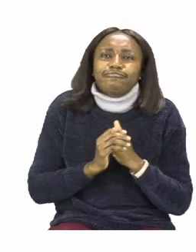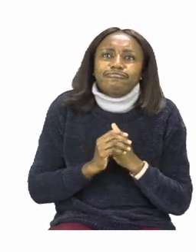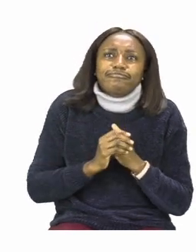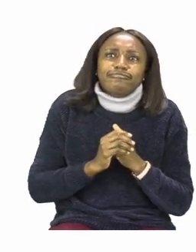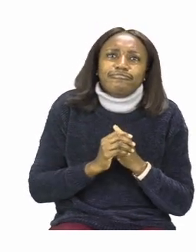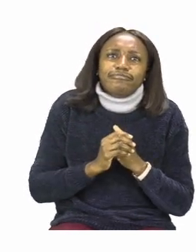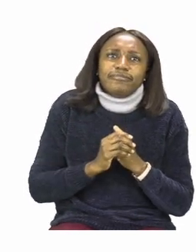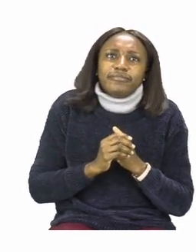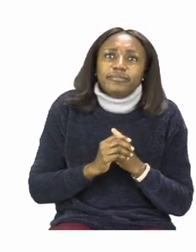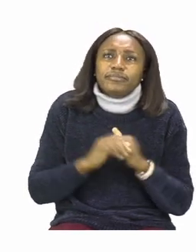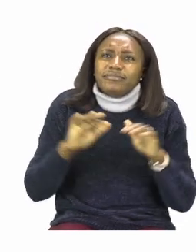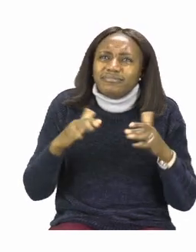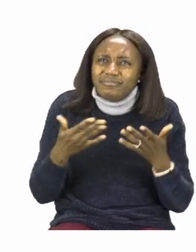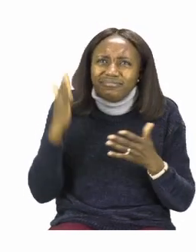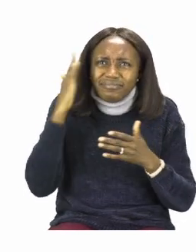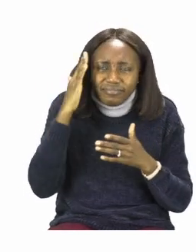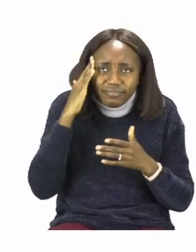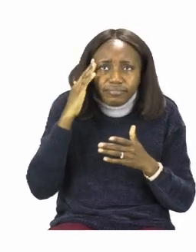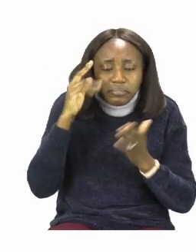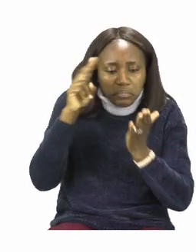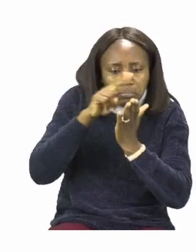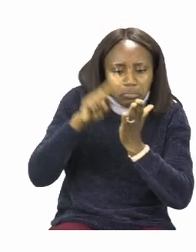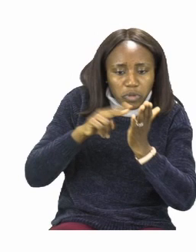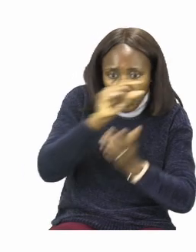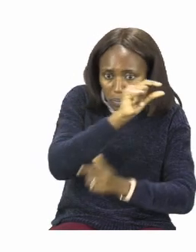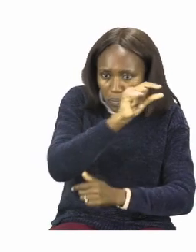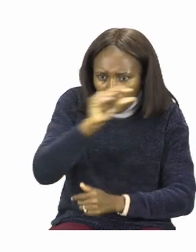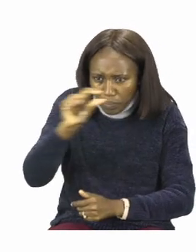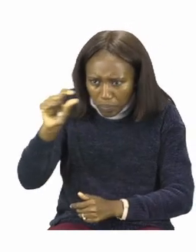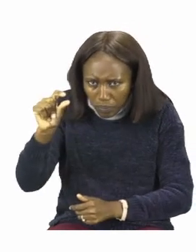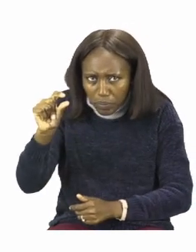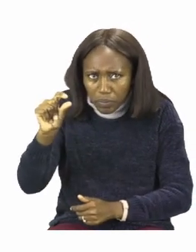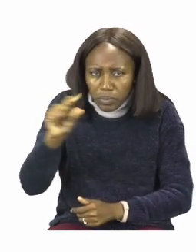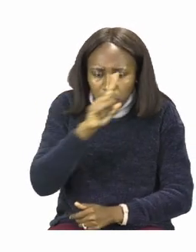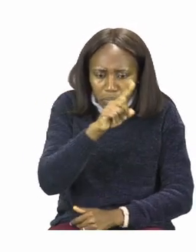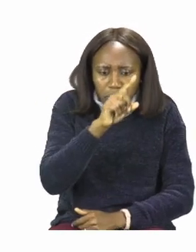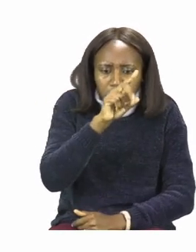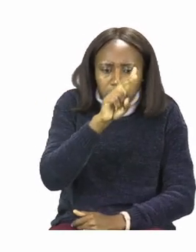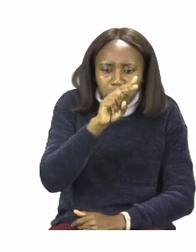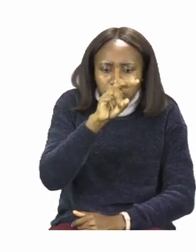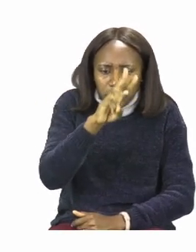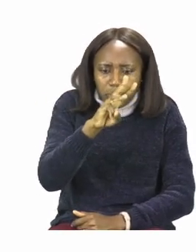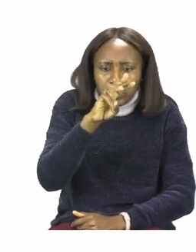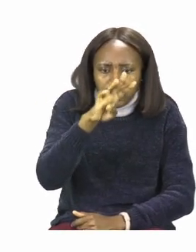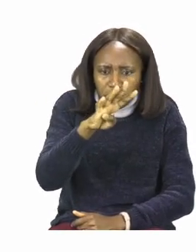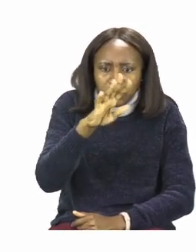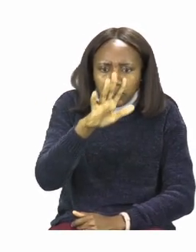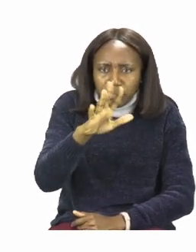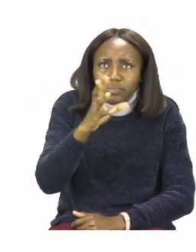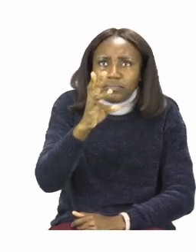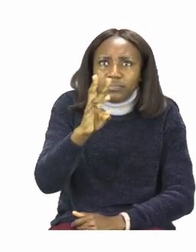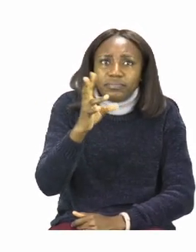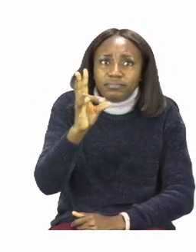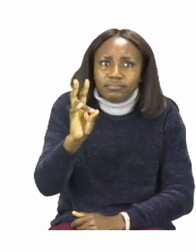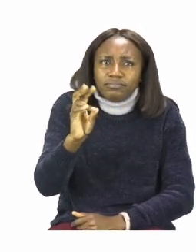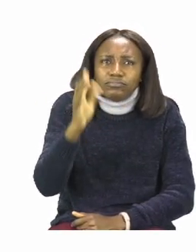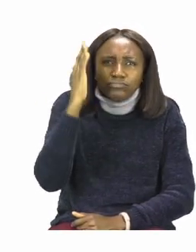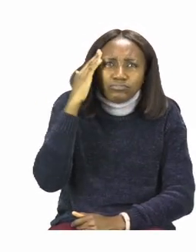read some sentences, number 1 up to 7. It's going to be our job to decide whether it